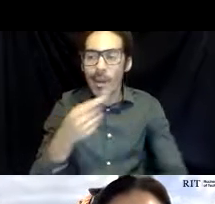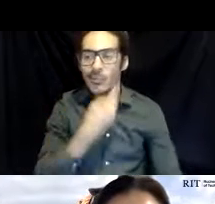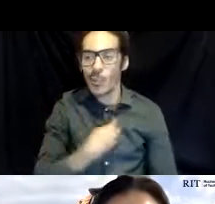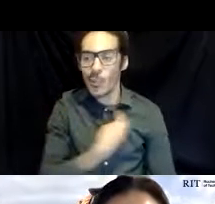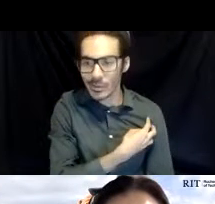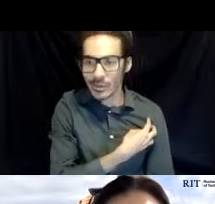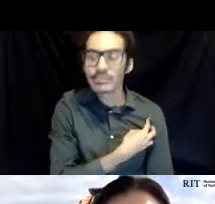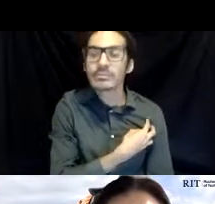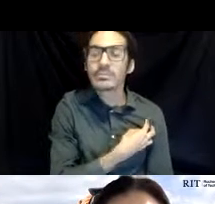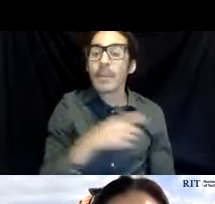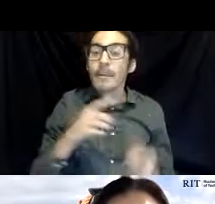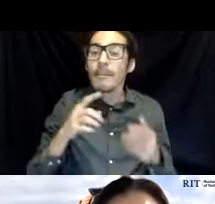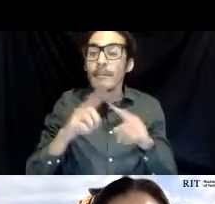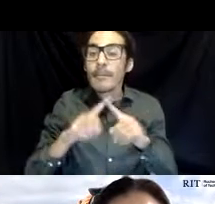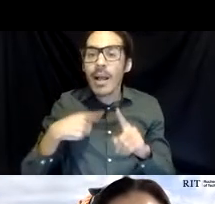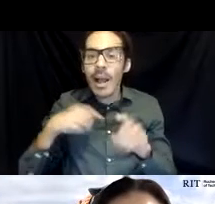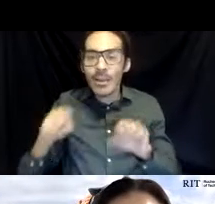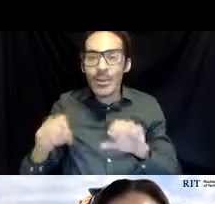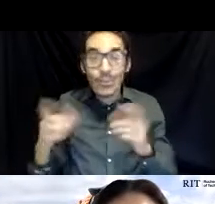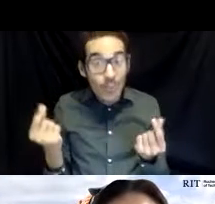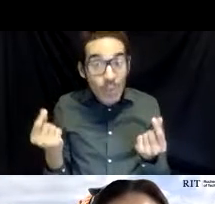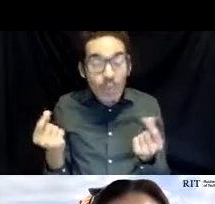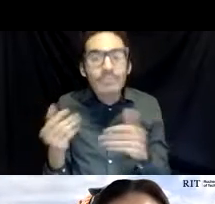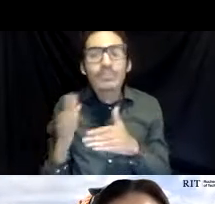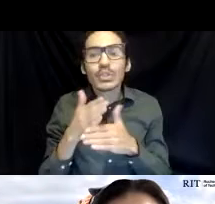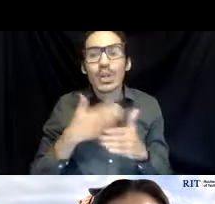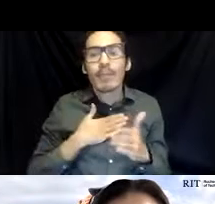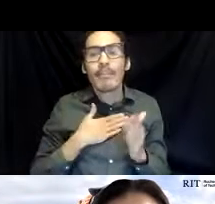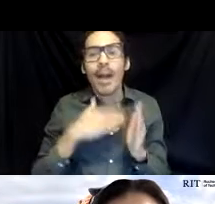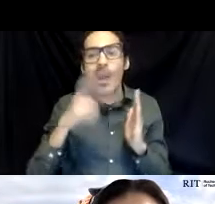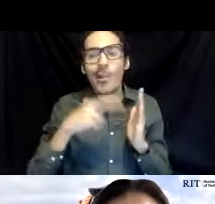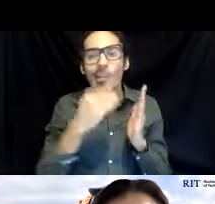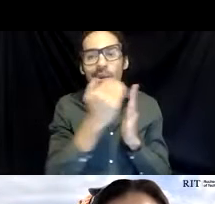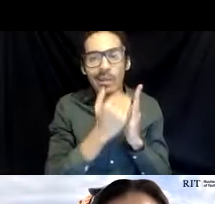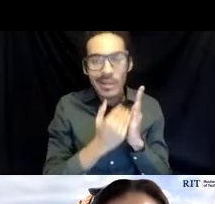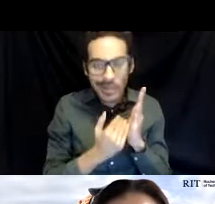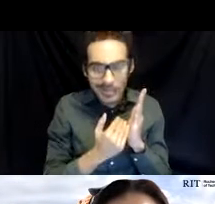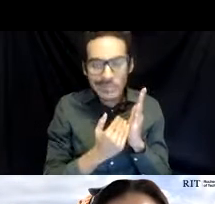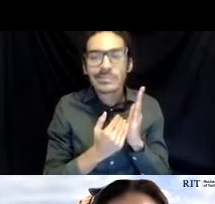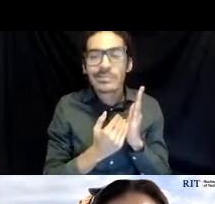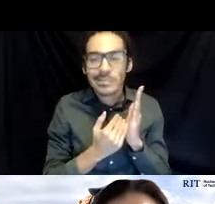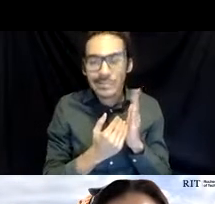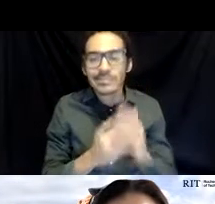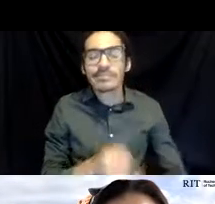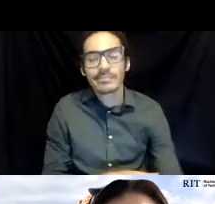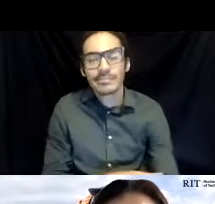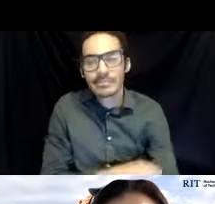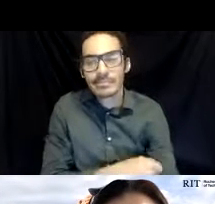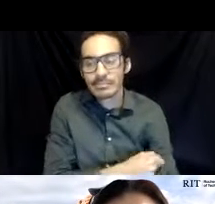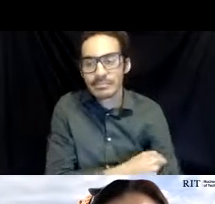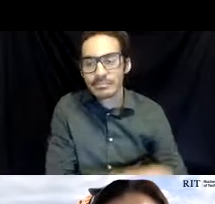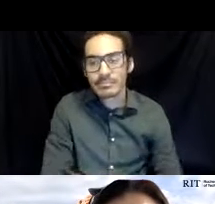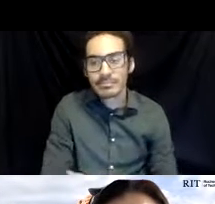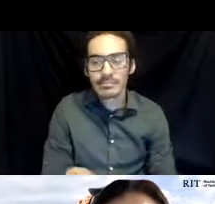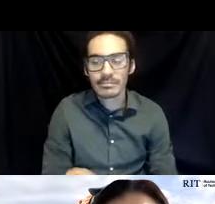But what I can do is basically share my reading list or my pile of books next to the bed on the nightstand.